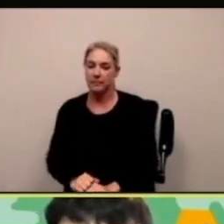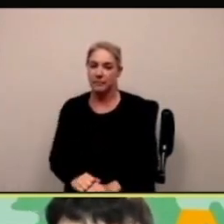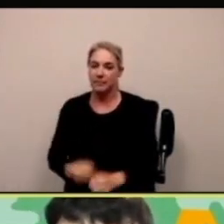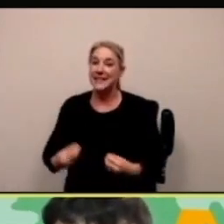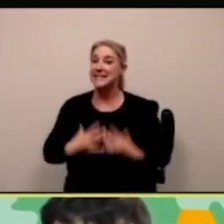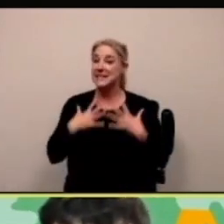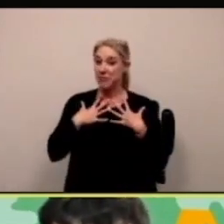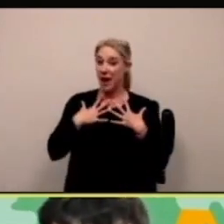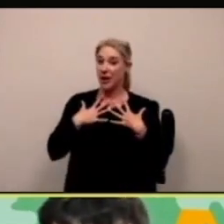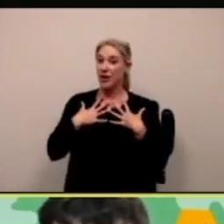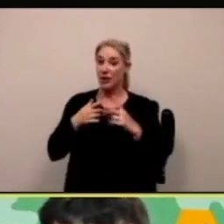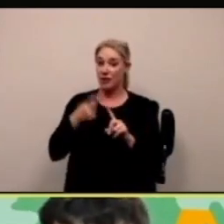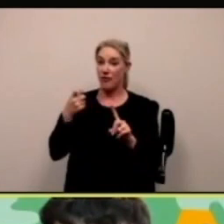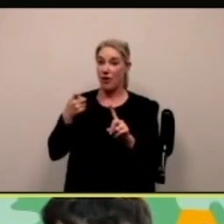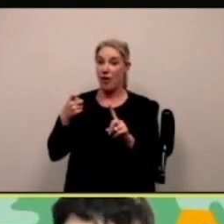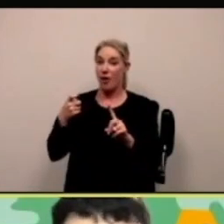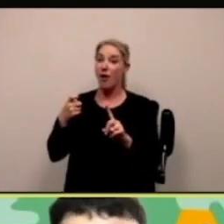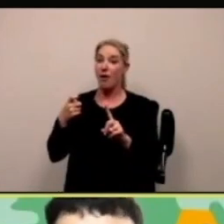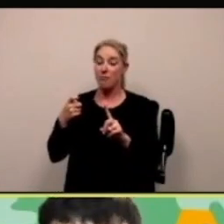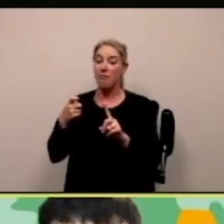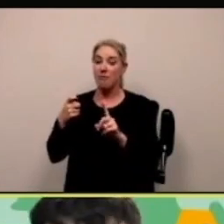And the zoom effect that just makes it